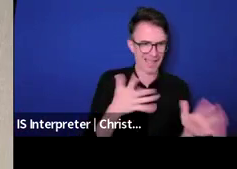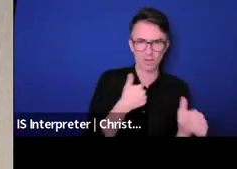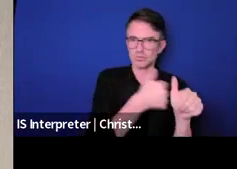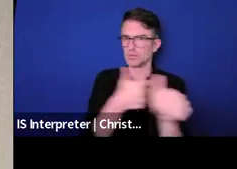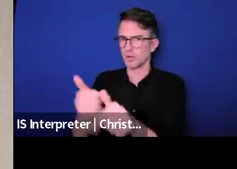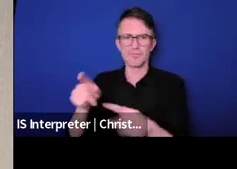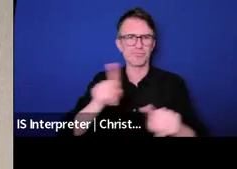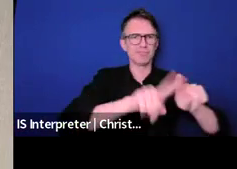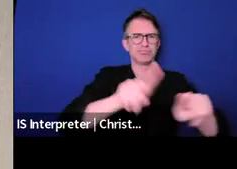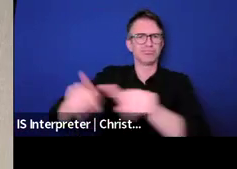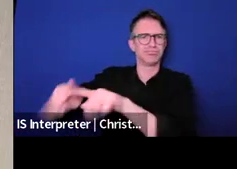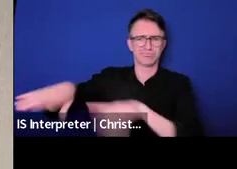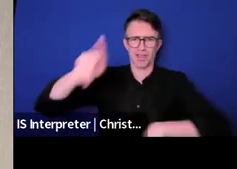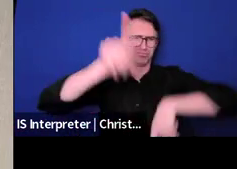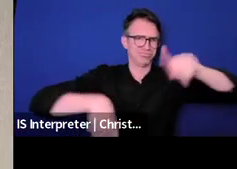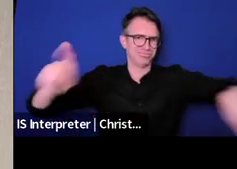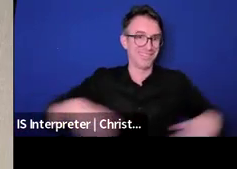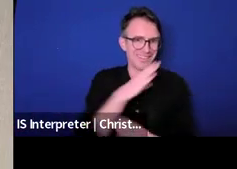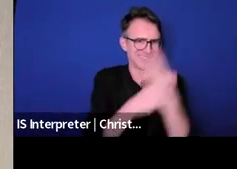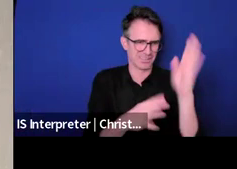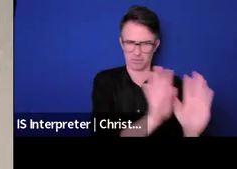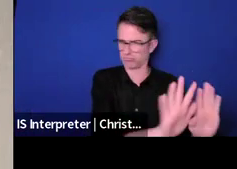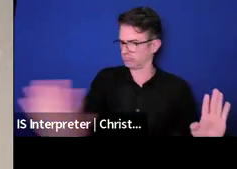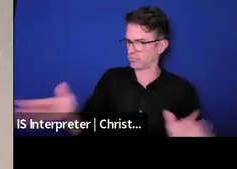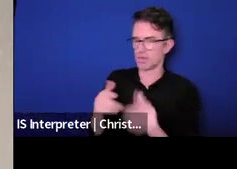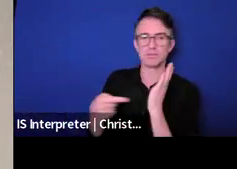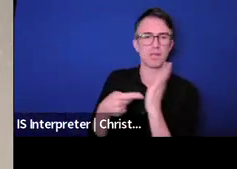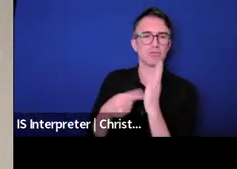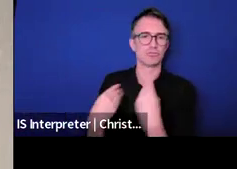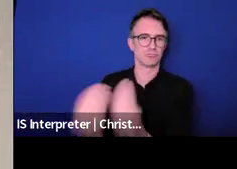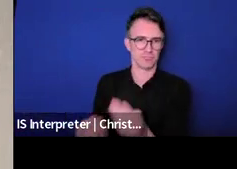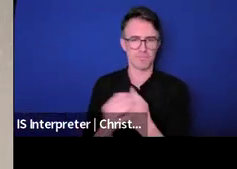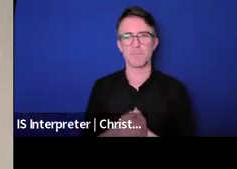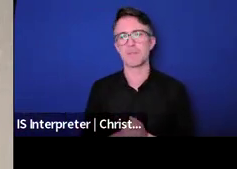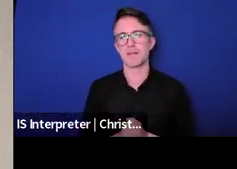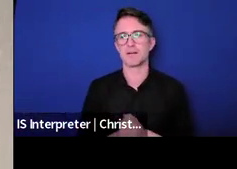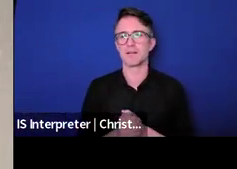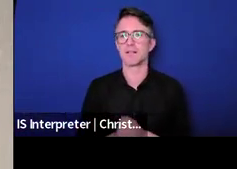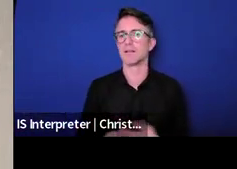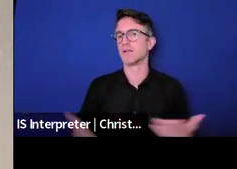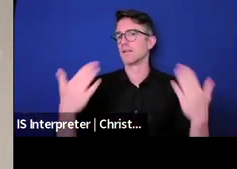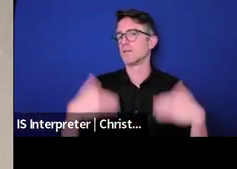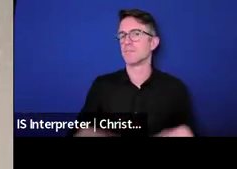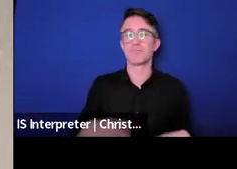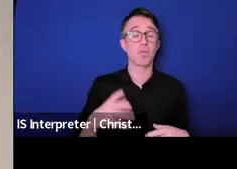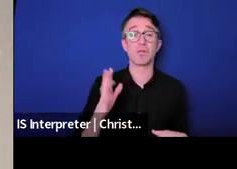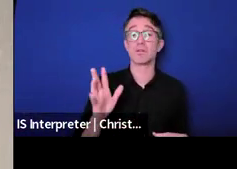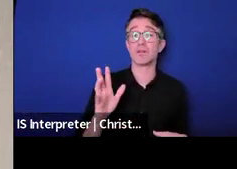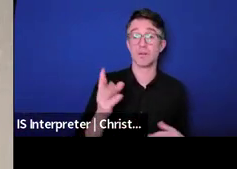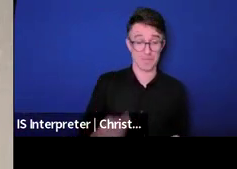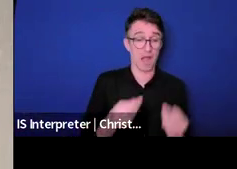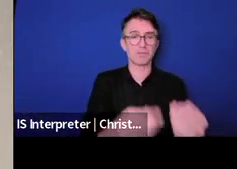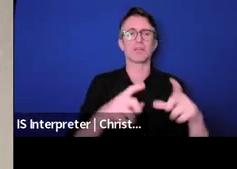Now assistive technologies are being provided based on vouchers. Also, care and social and